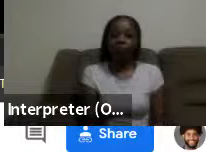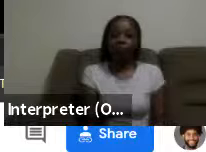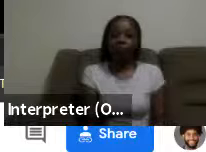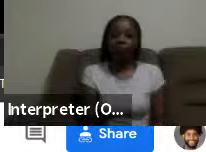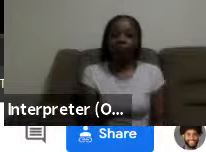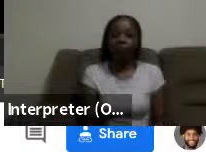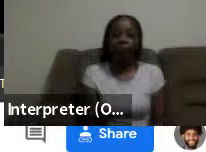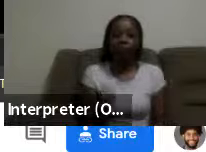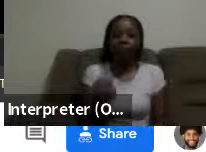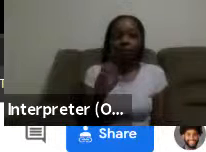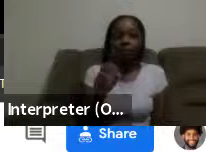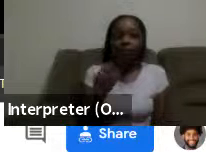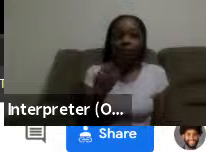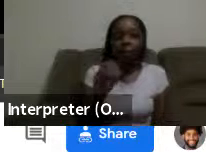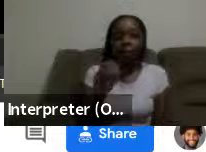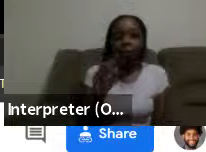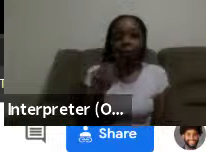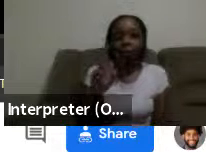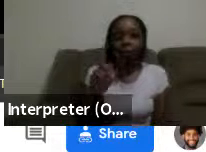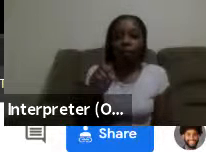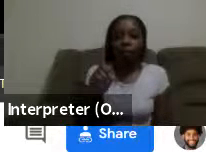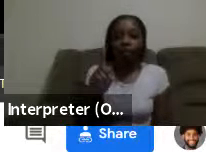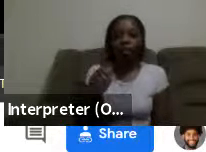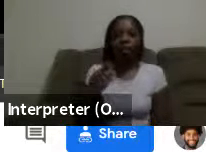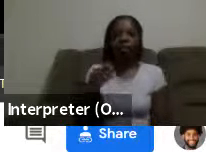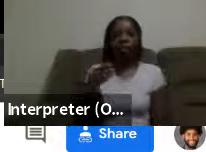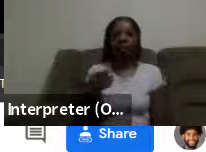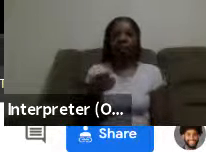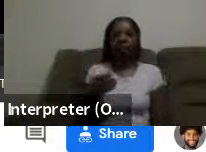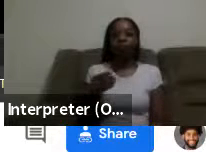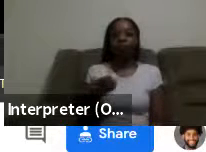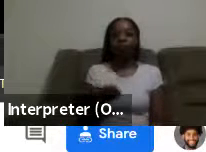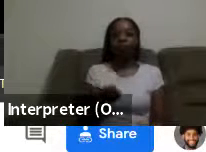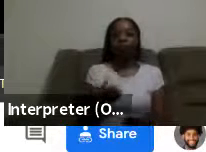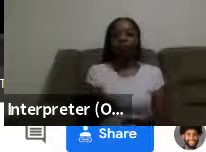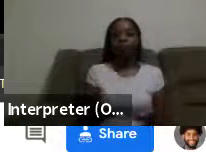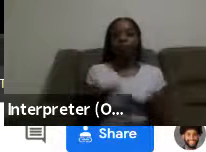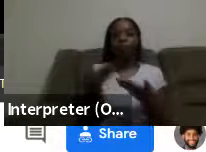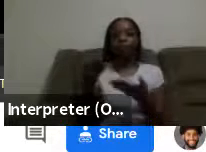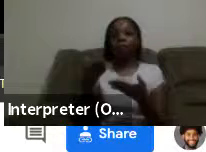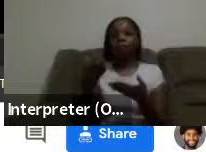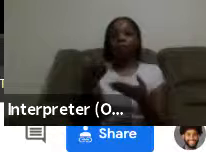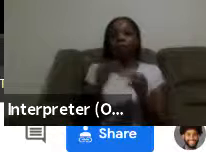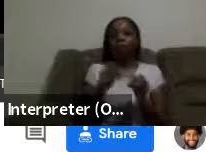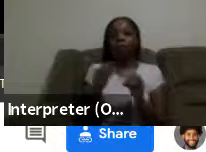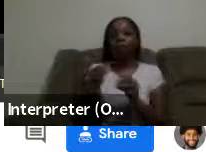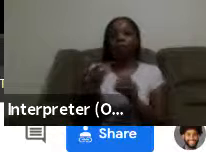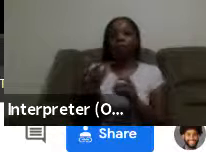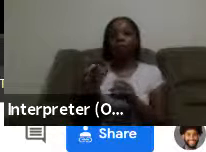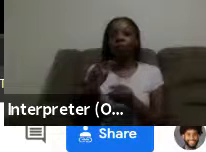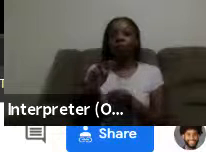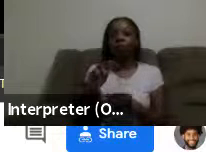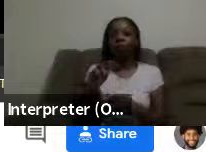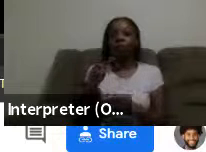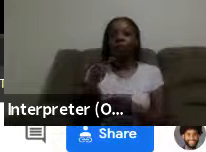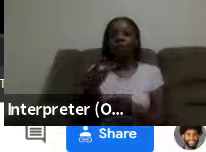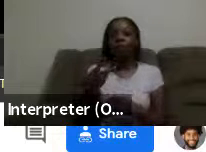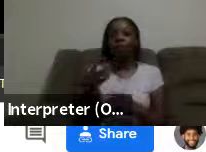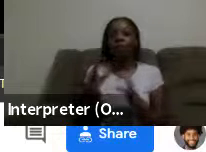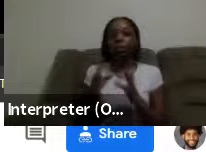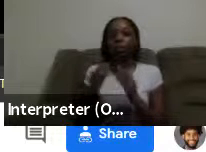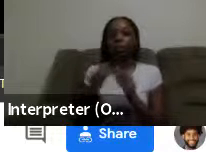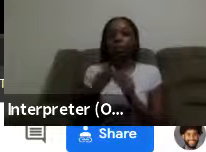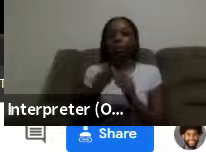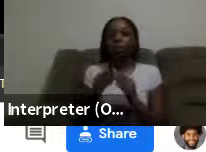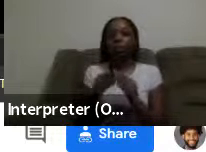Edmund's already motioned to just table the piece to the second reading, and there wasn't a second yet. So Edmund, if you want